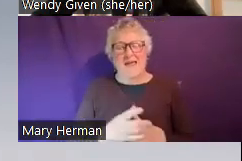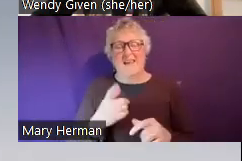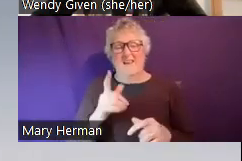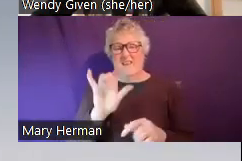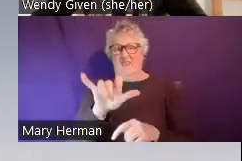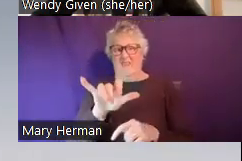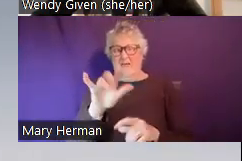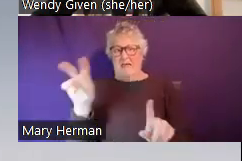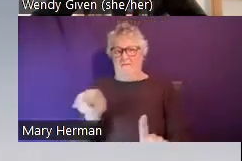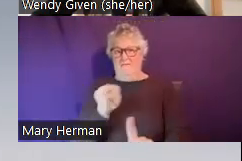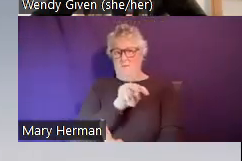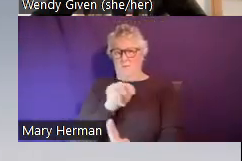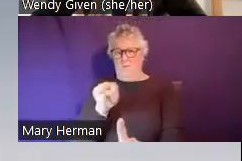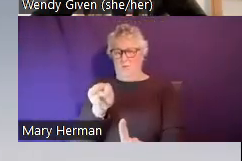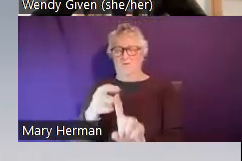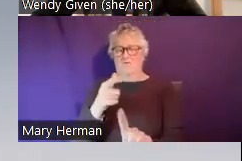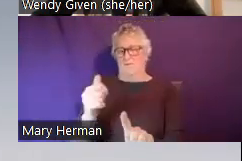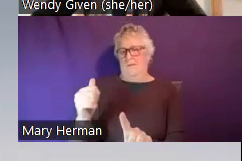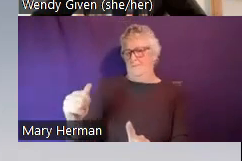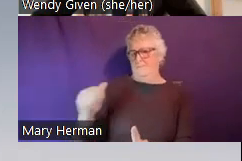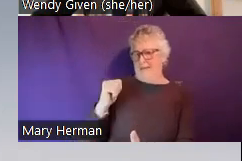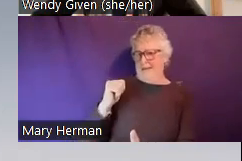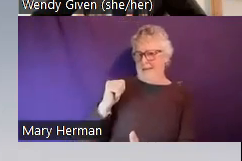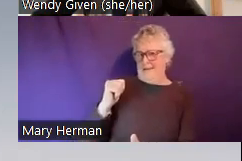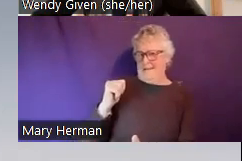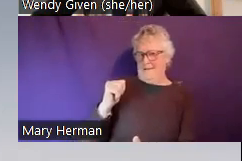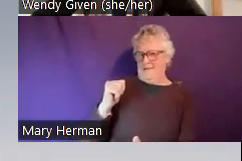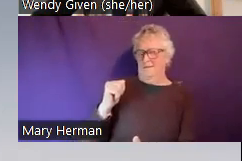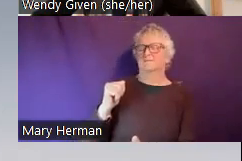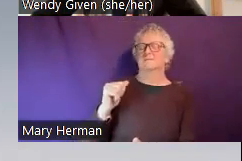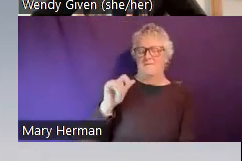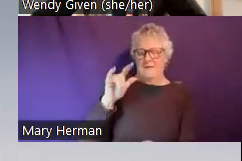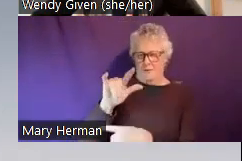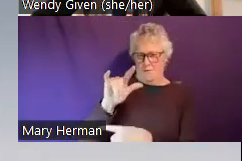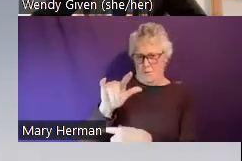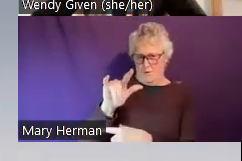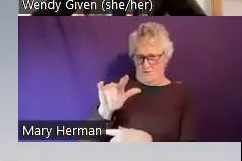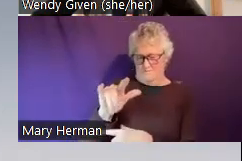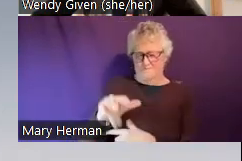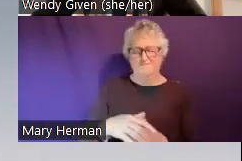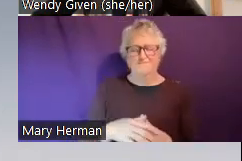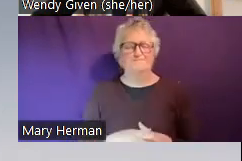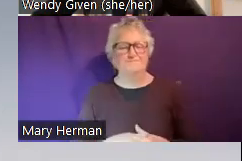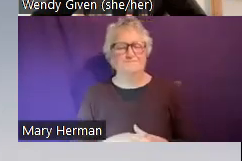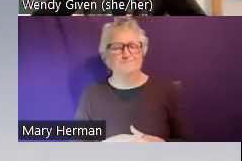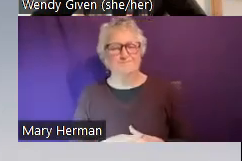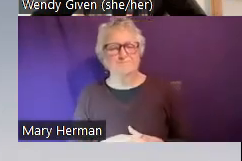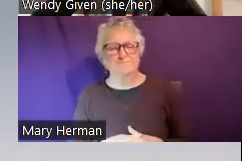airport. And actually, if we were,